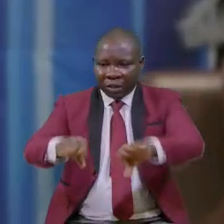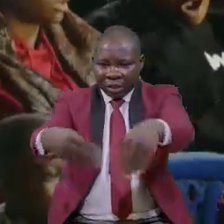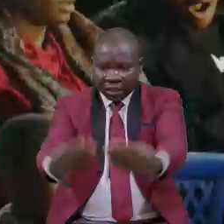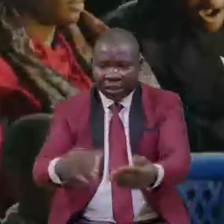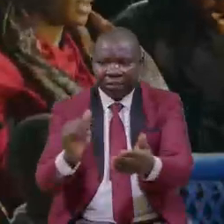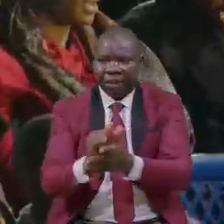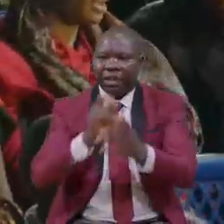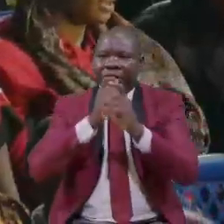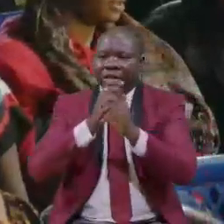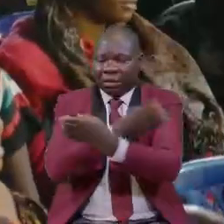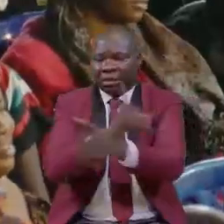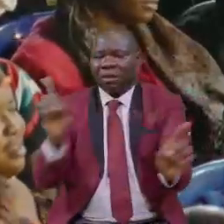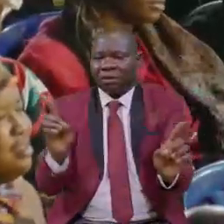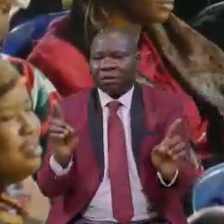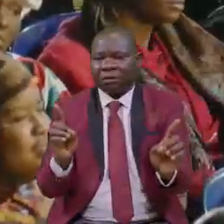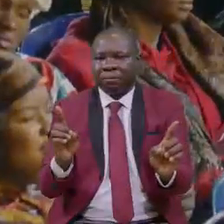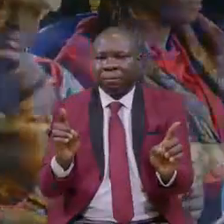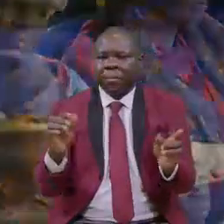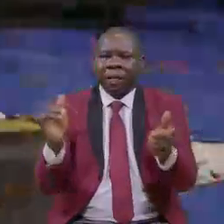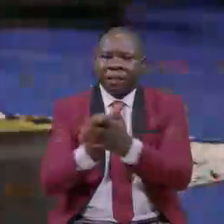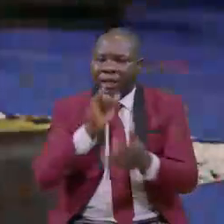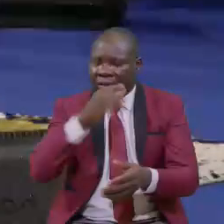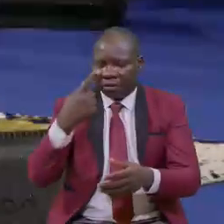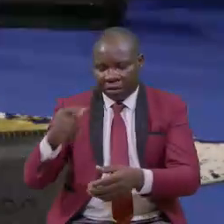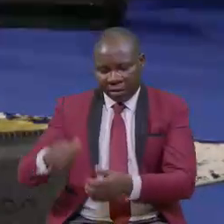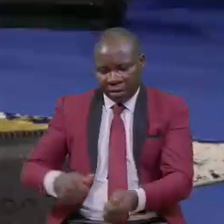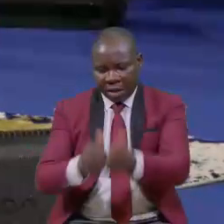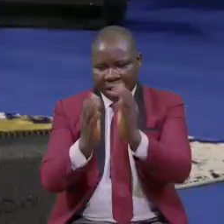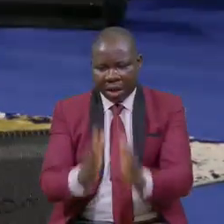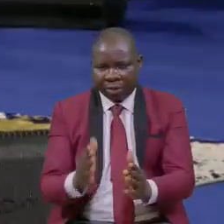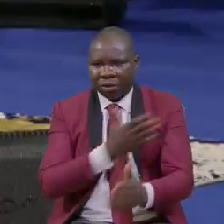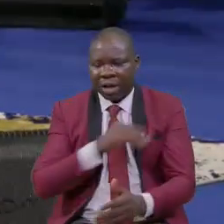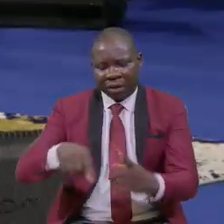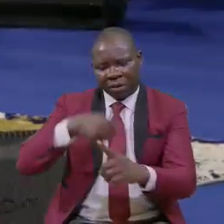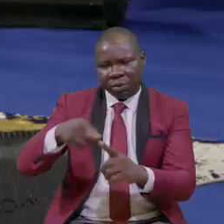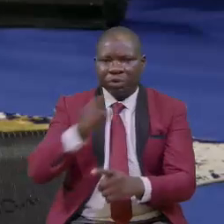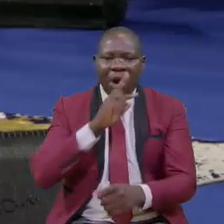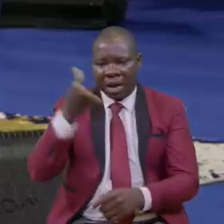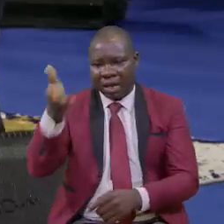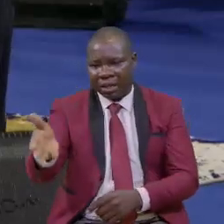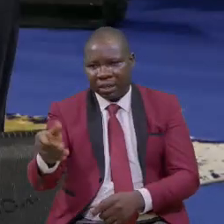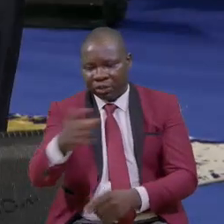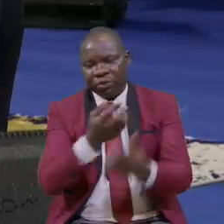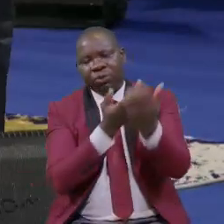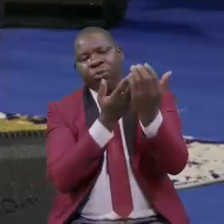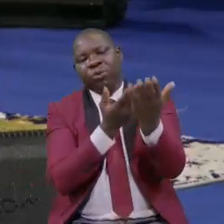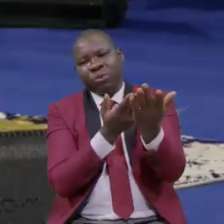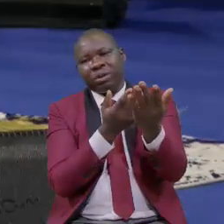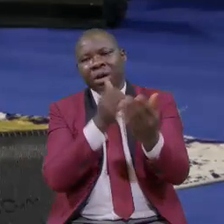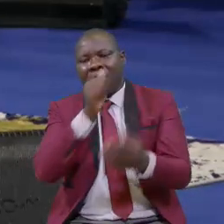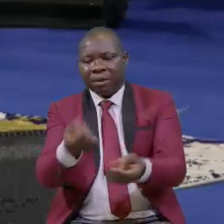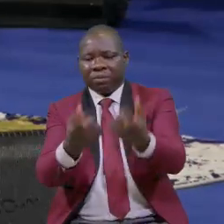deliverance. That's the apostles. And when you are there and you wait, and I'm coming to